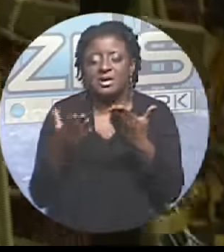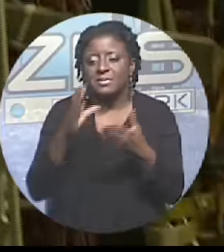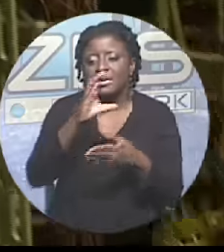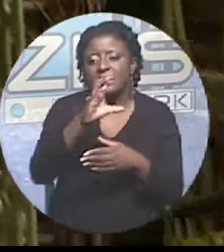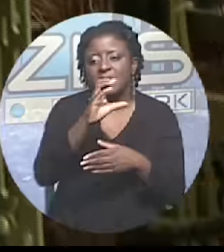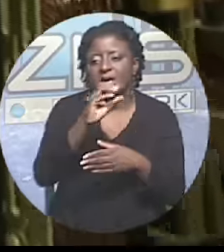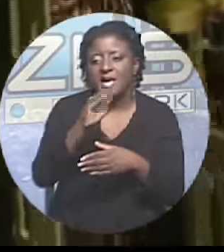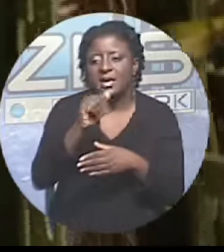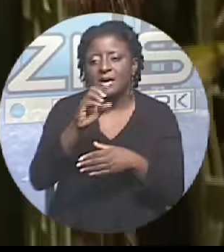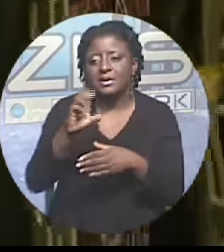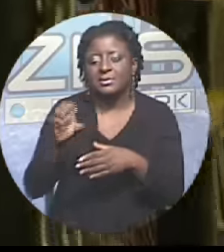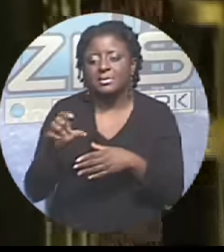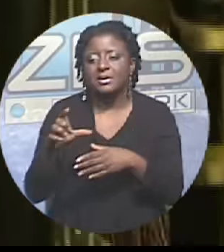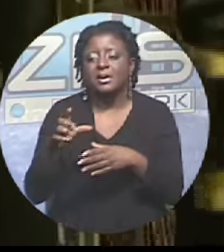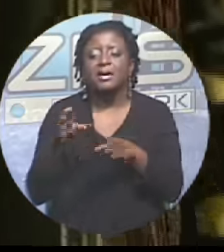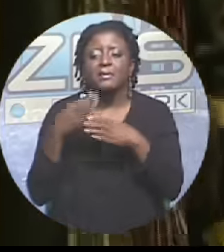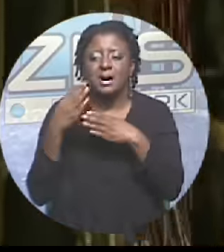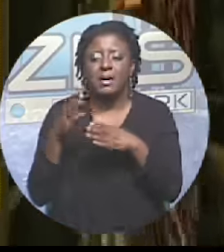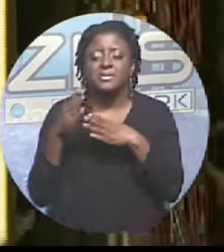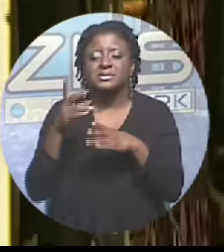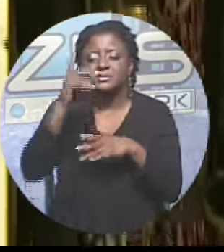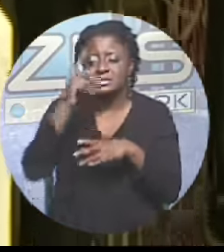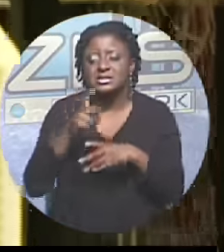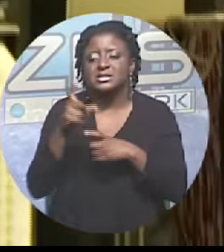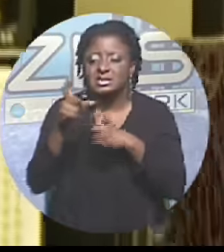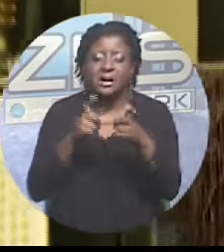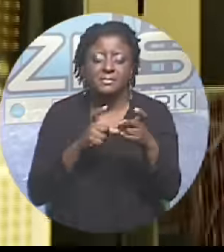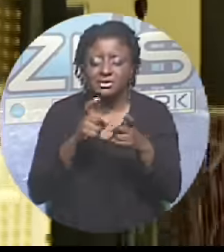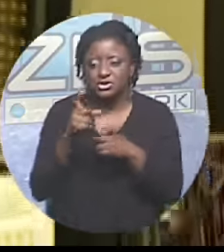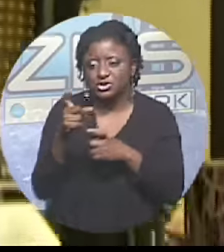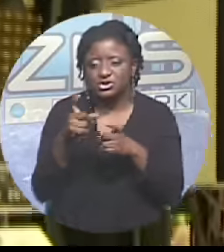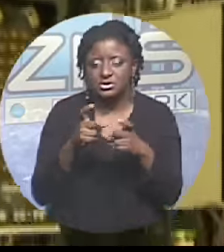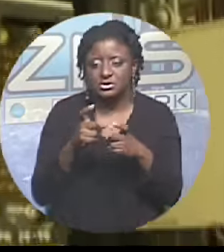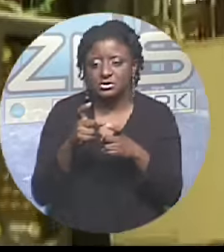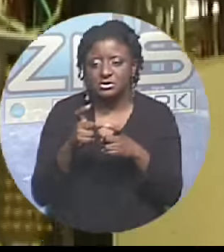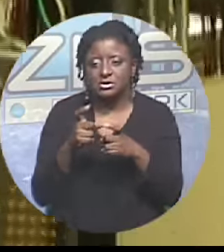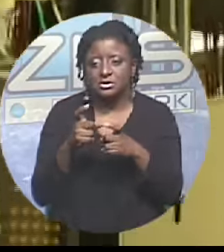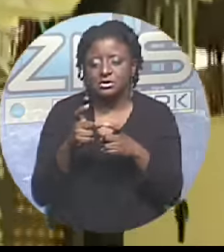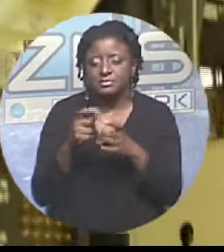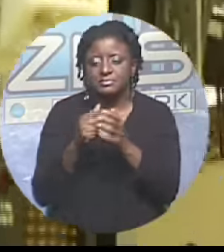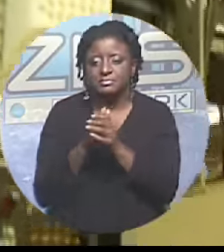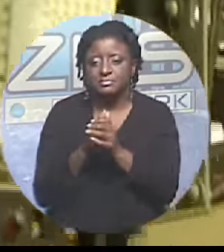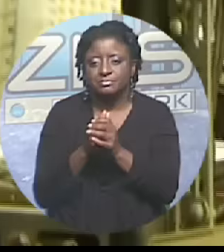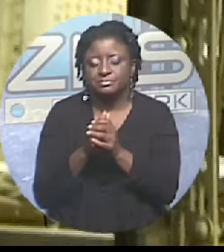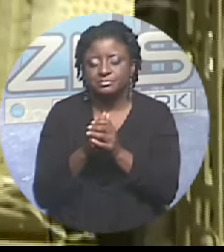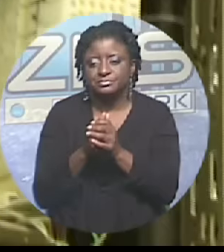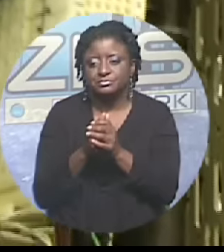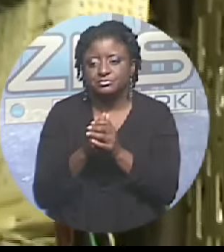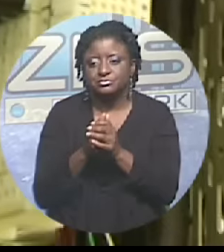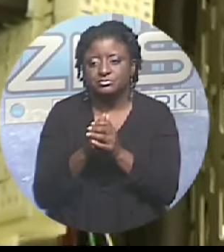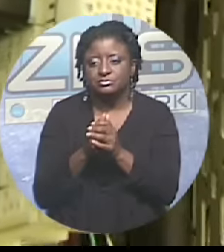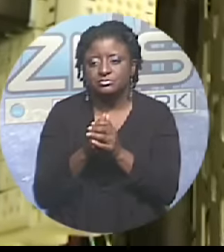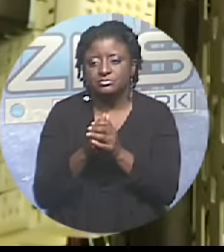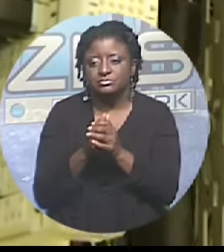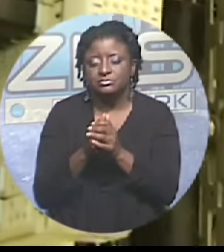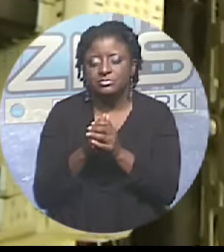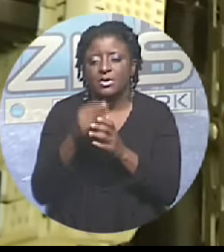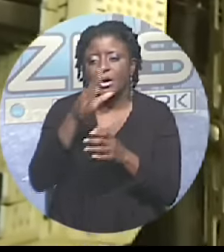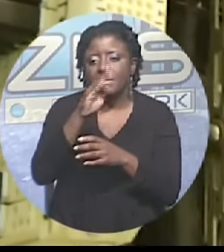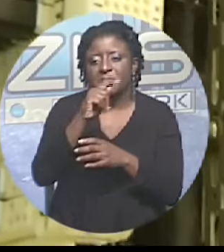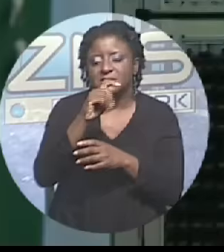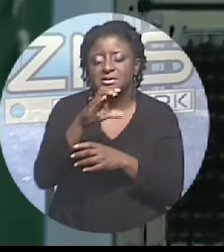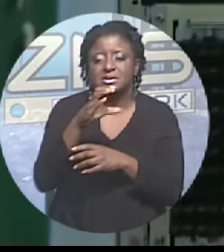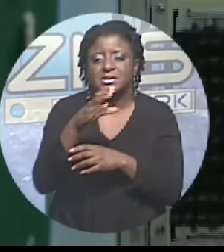Utilities Regulation and Competition Authority announced that it won the auction process against Virgin Mobile Bahamas in October. The